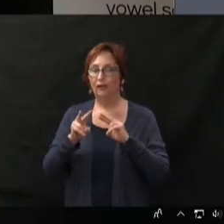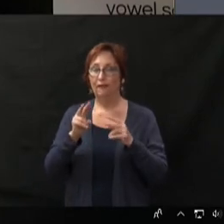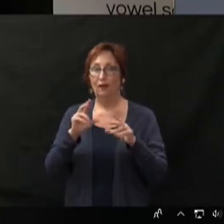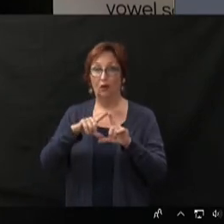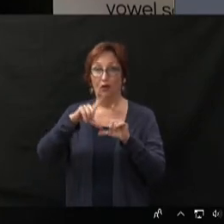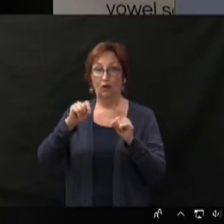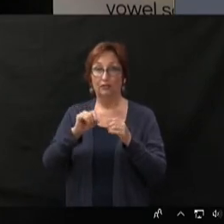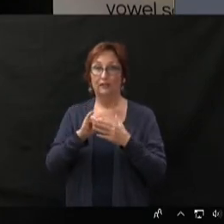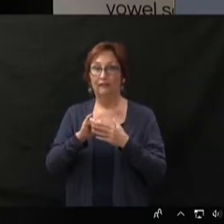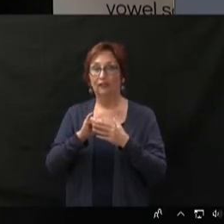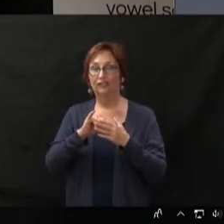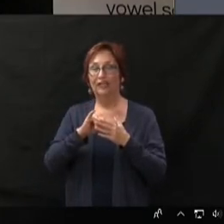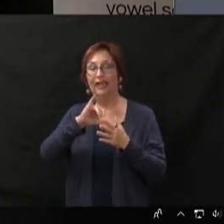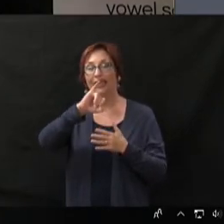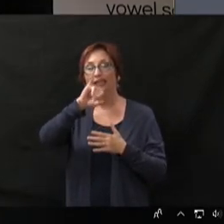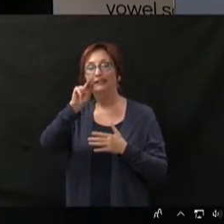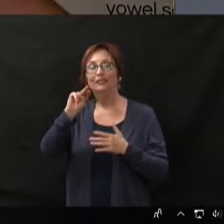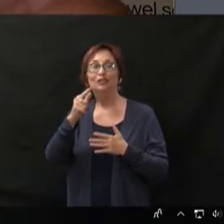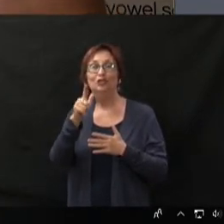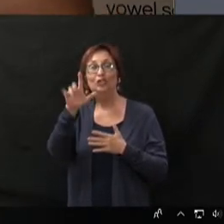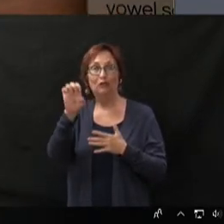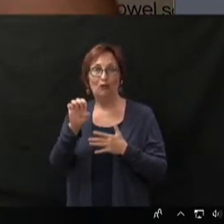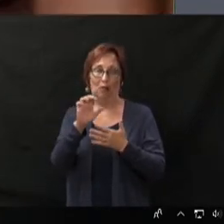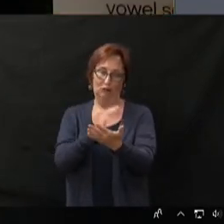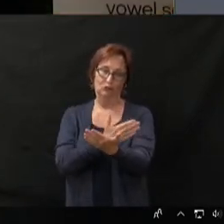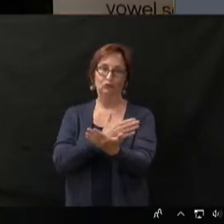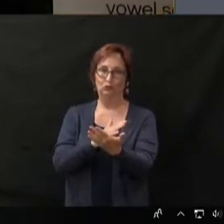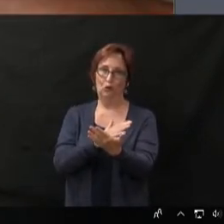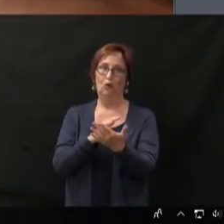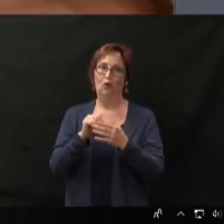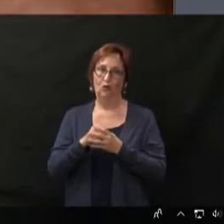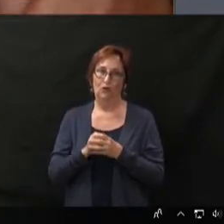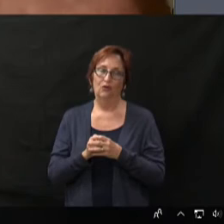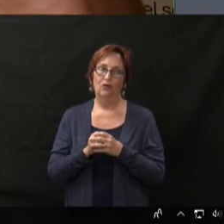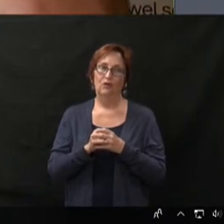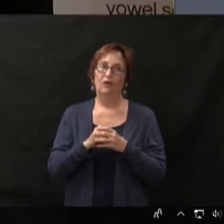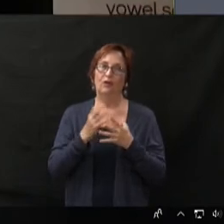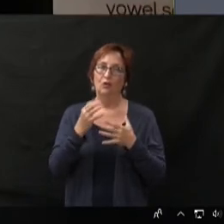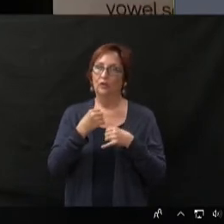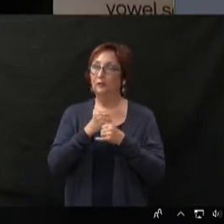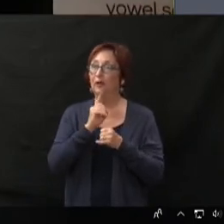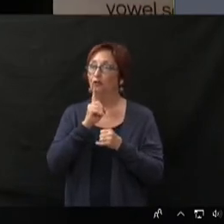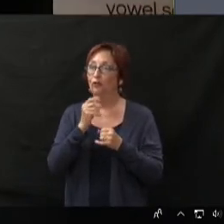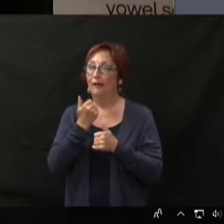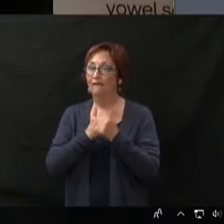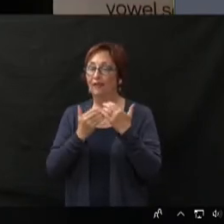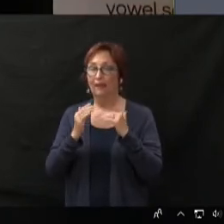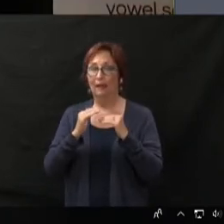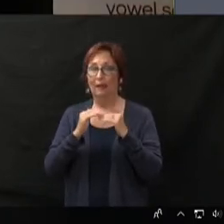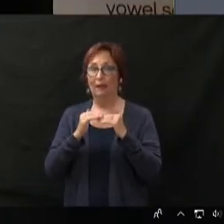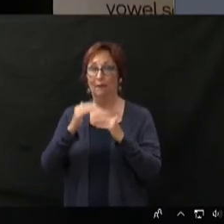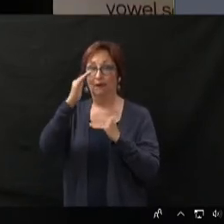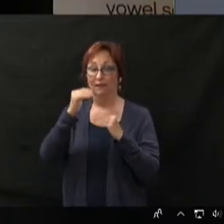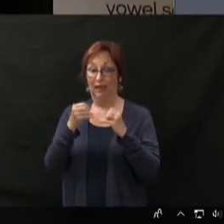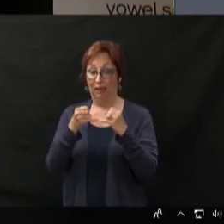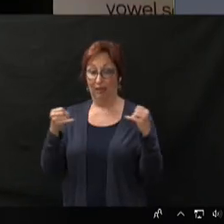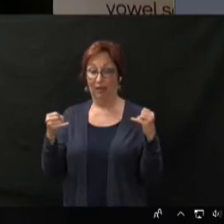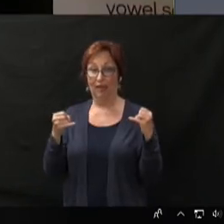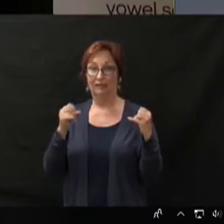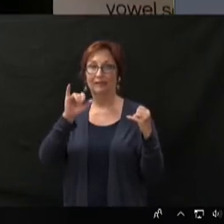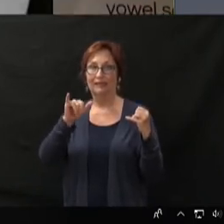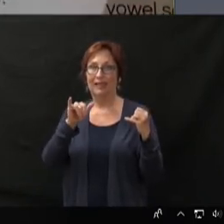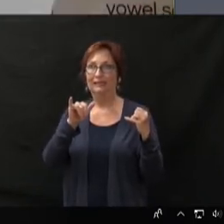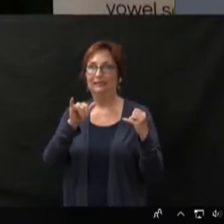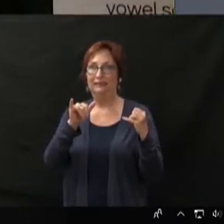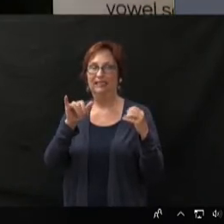into jingles, and you want to make sure that everything above the line is what you're going to be teaching, just those